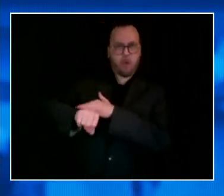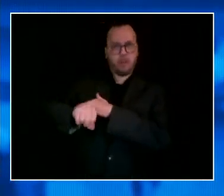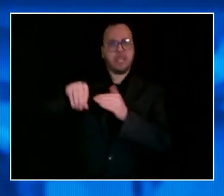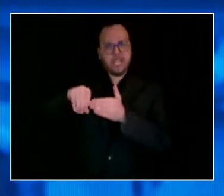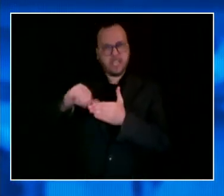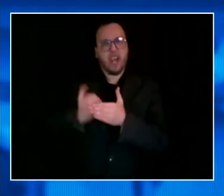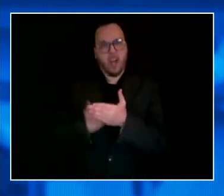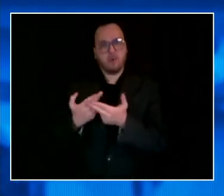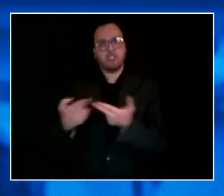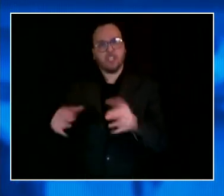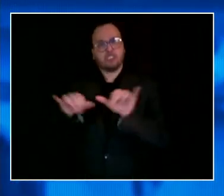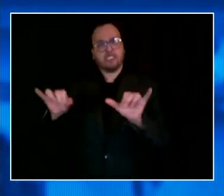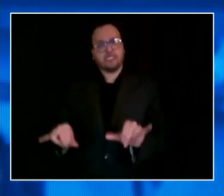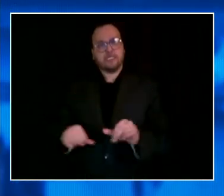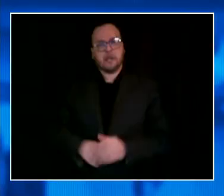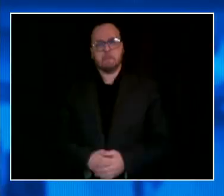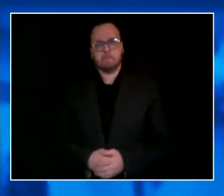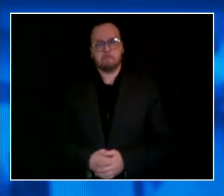system.